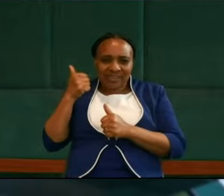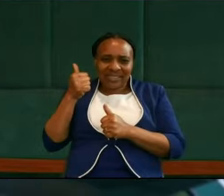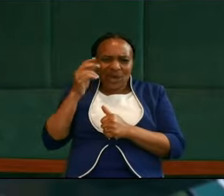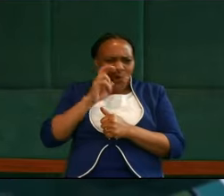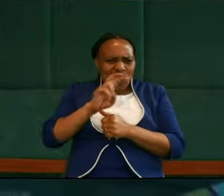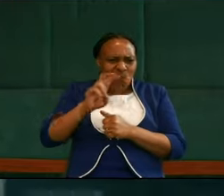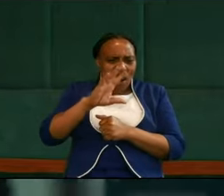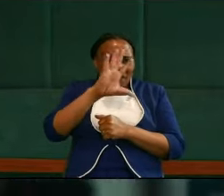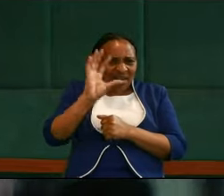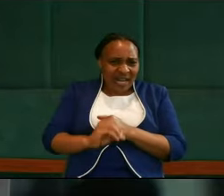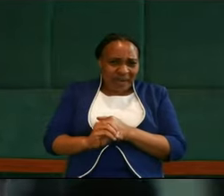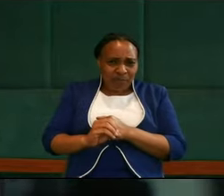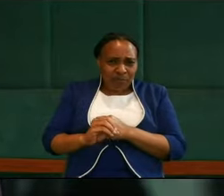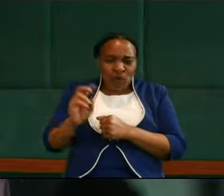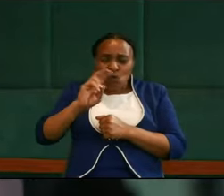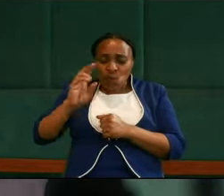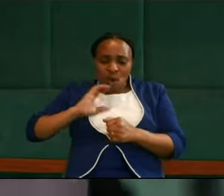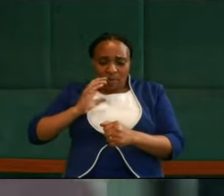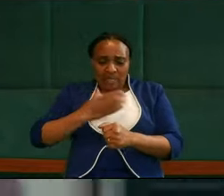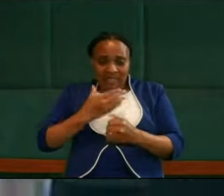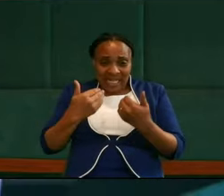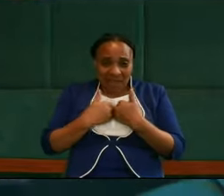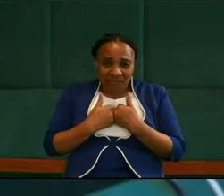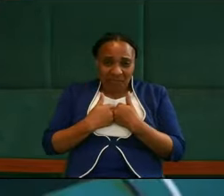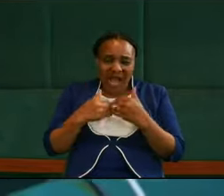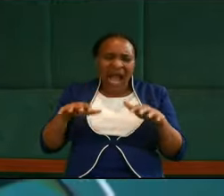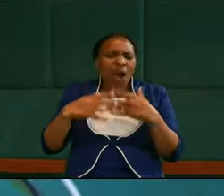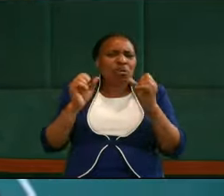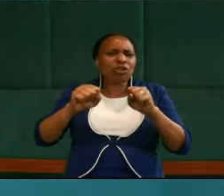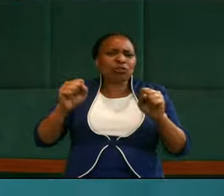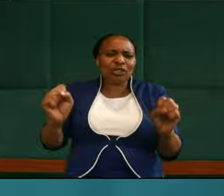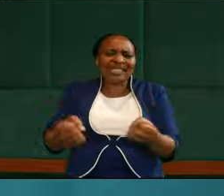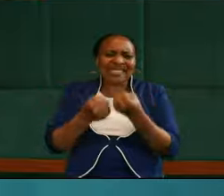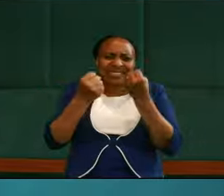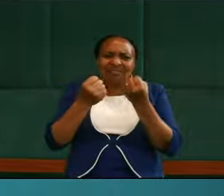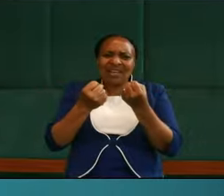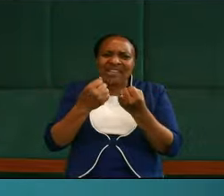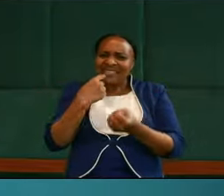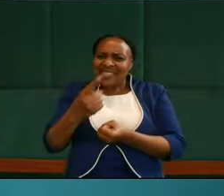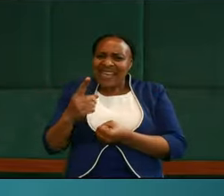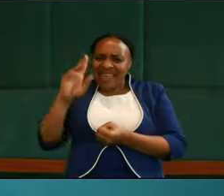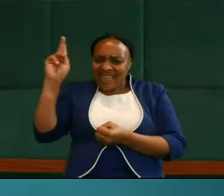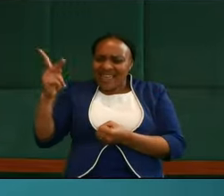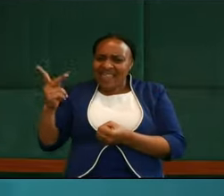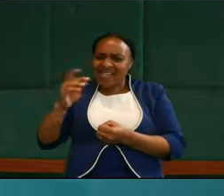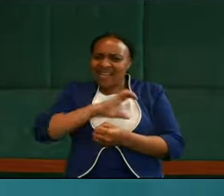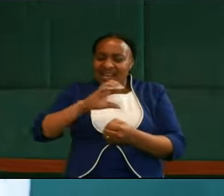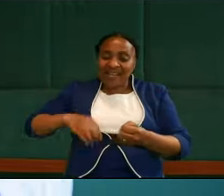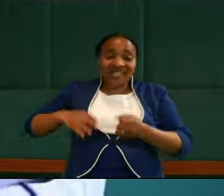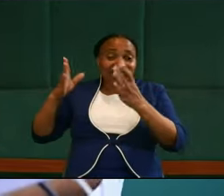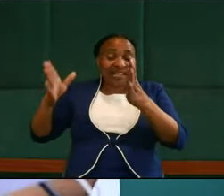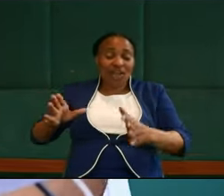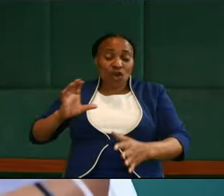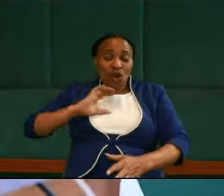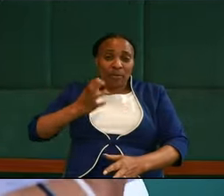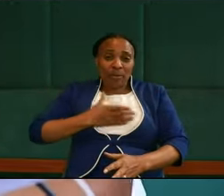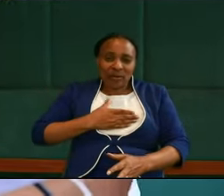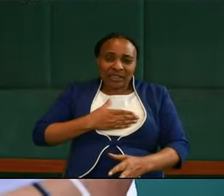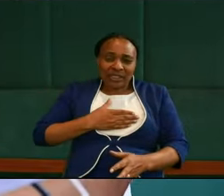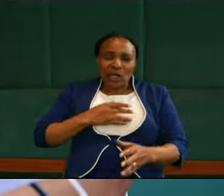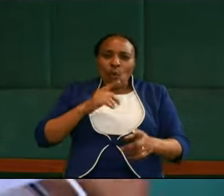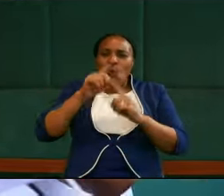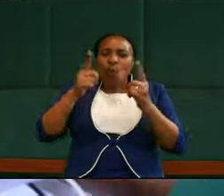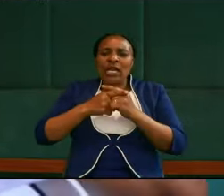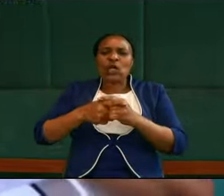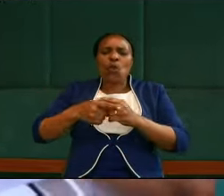Africa. Look at our communities. How can we say Kenya is a Christian community with such level of